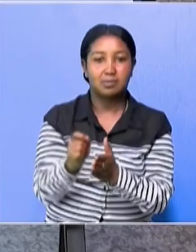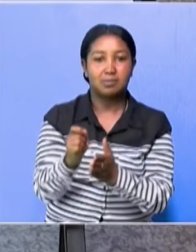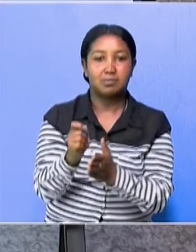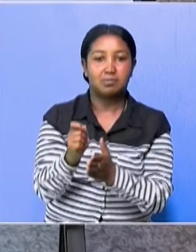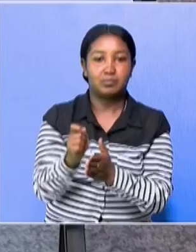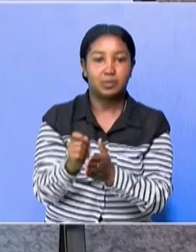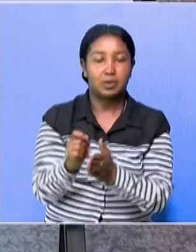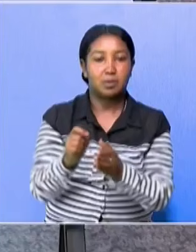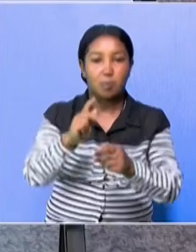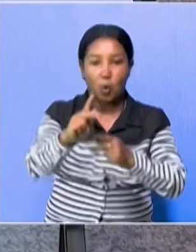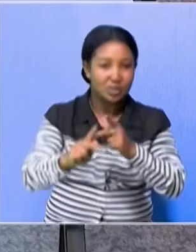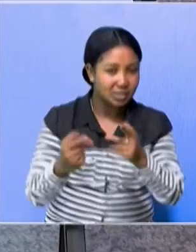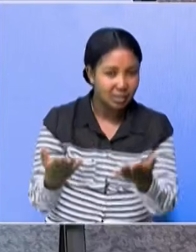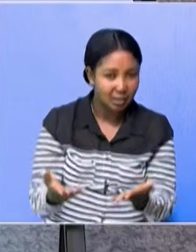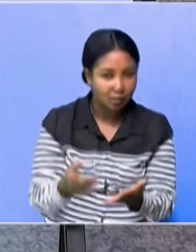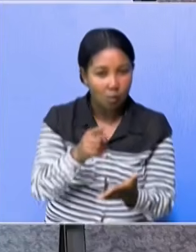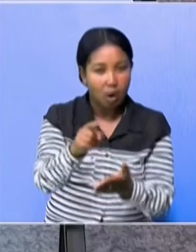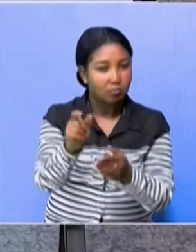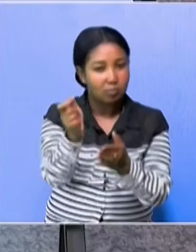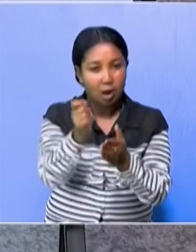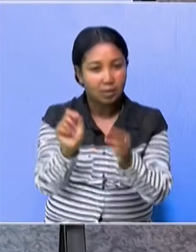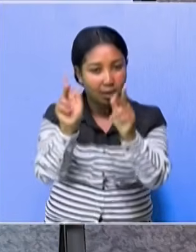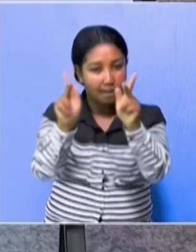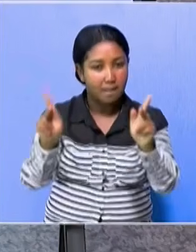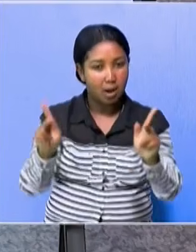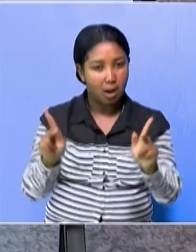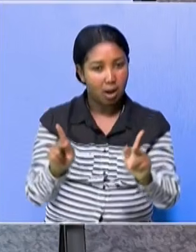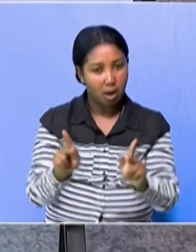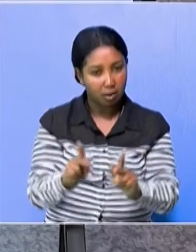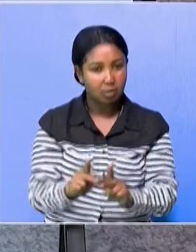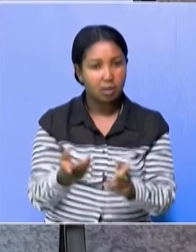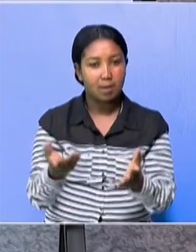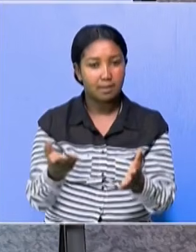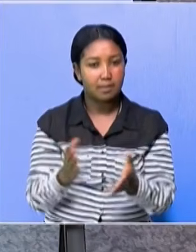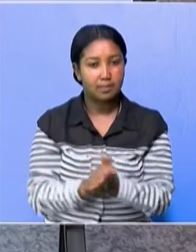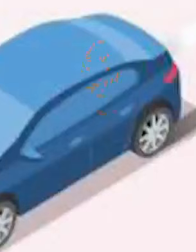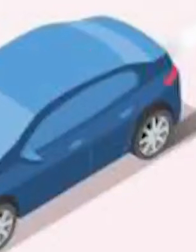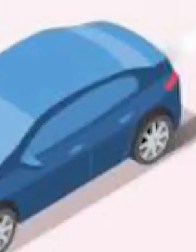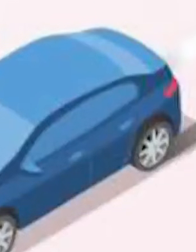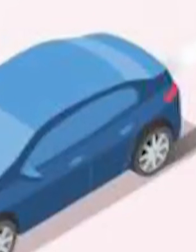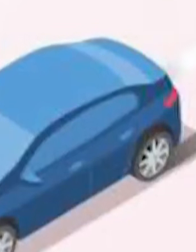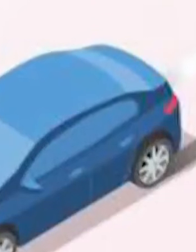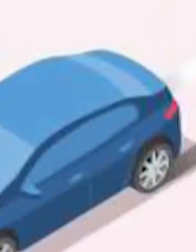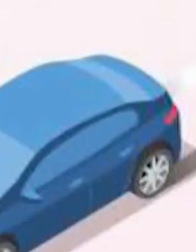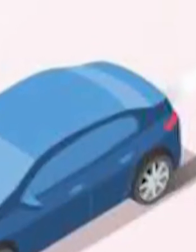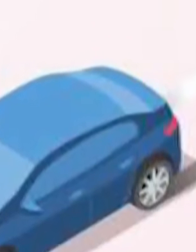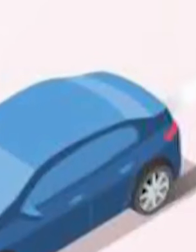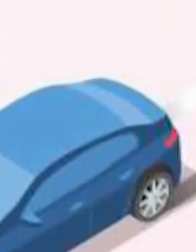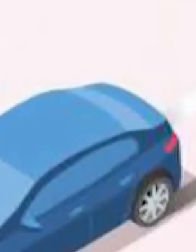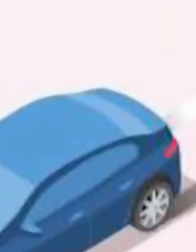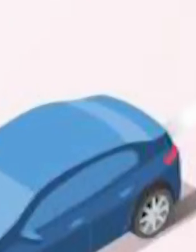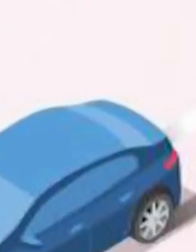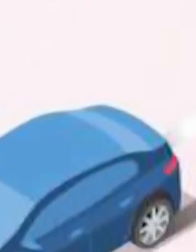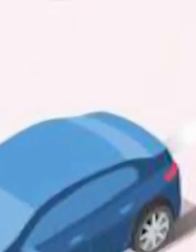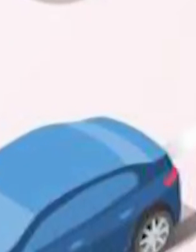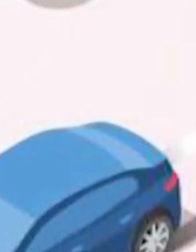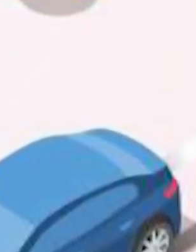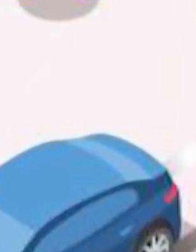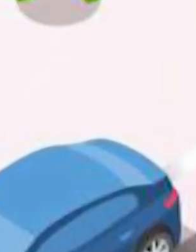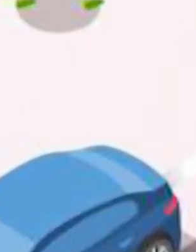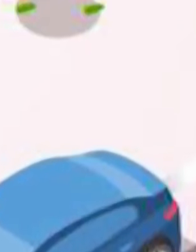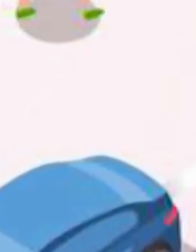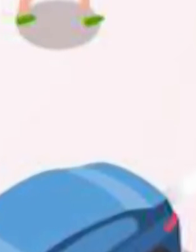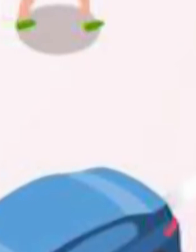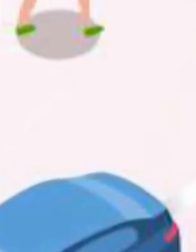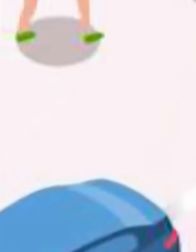by processing. You are welcome to tell about information. And a very simple example that I was trying to give